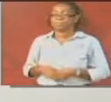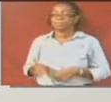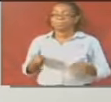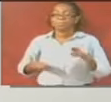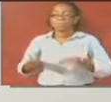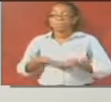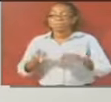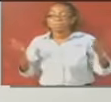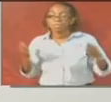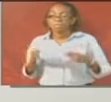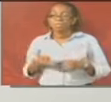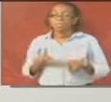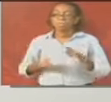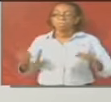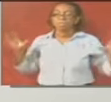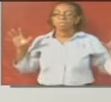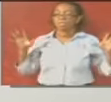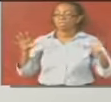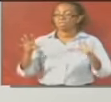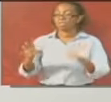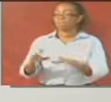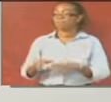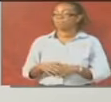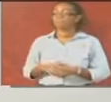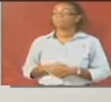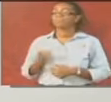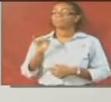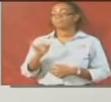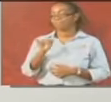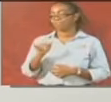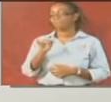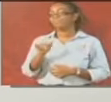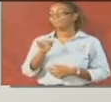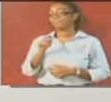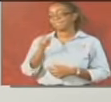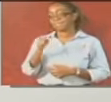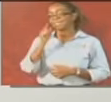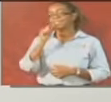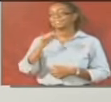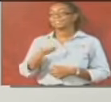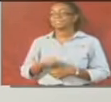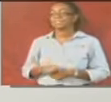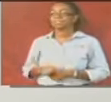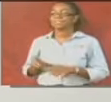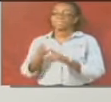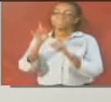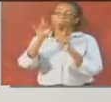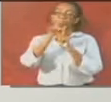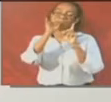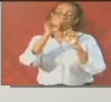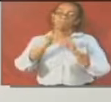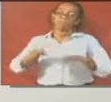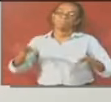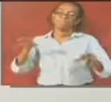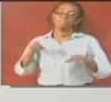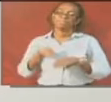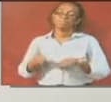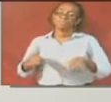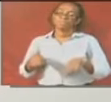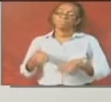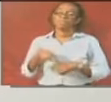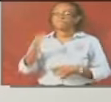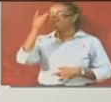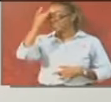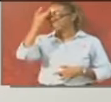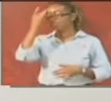could only be explained by an increased gathering 2 weeks prior. That it was outstanding, the way that